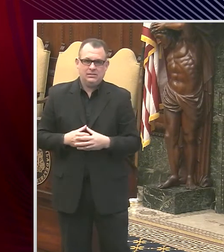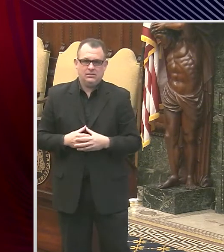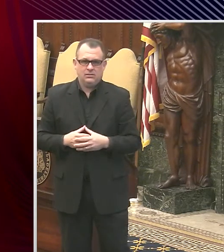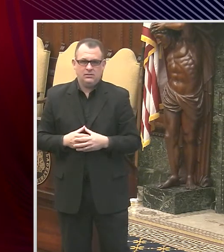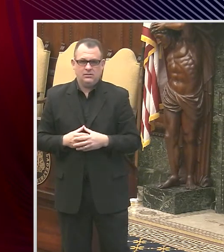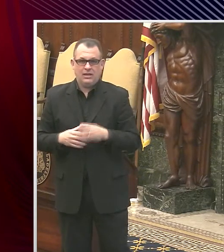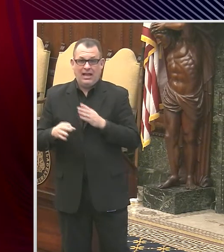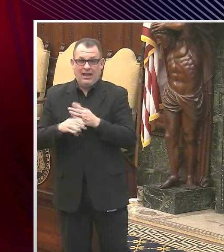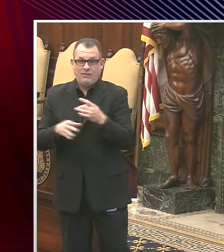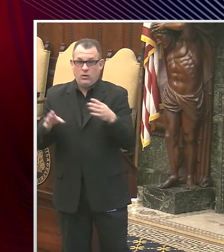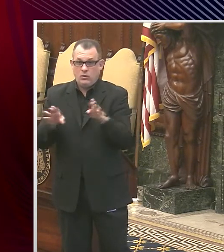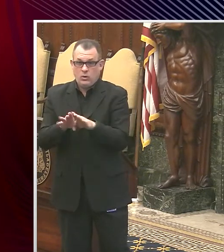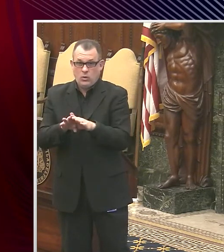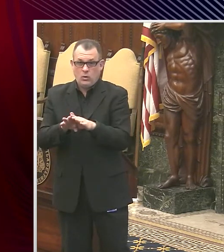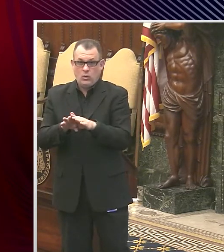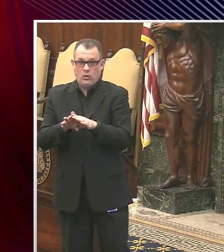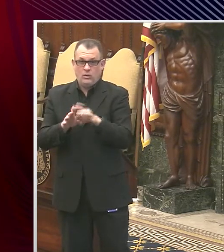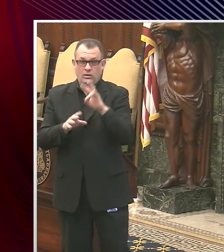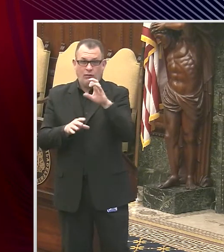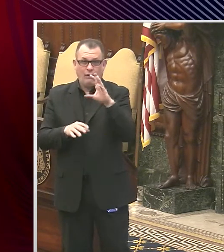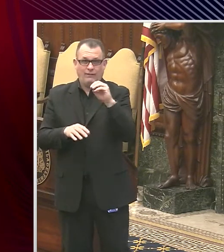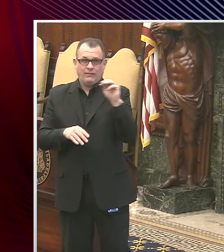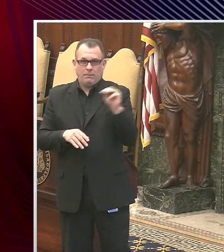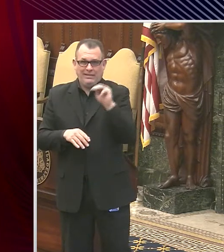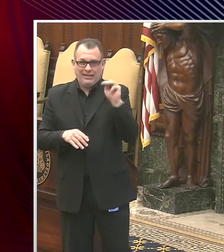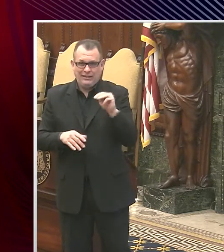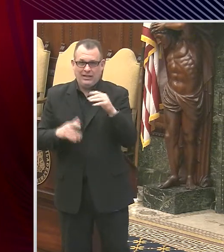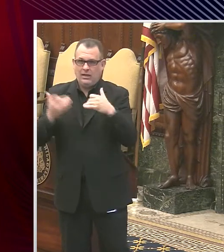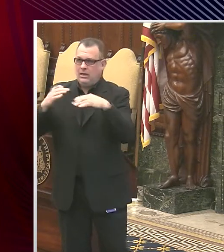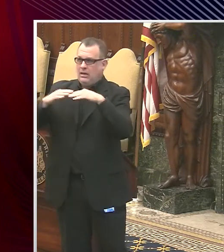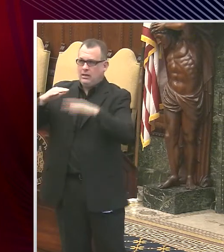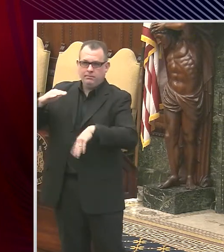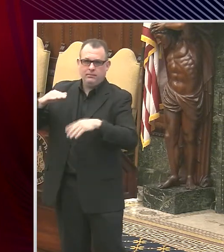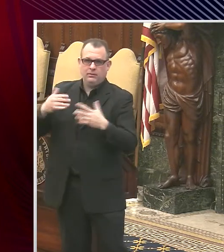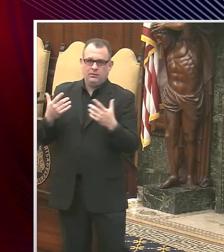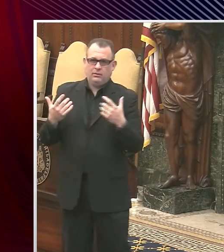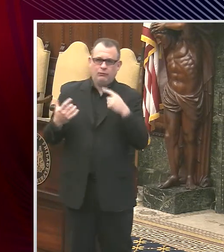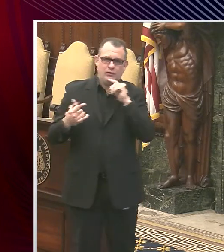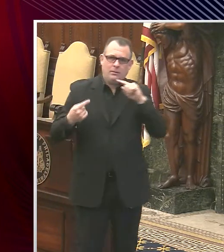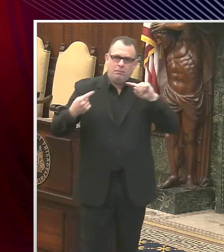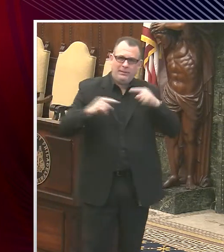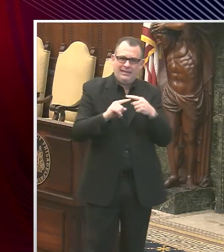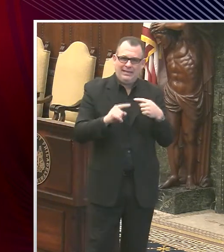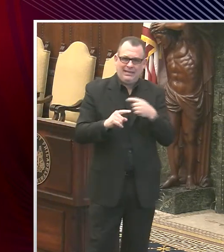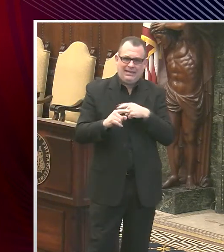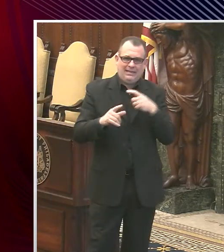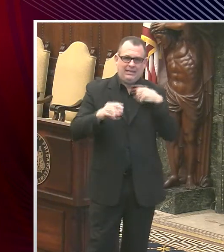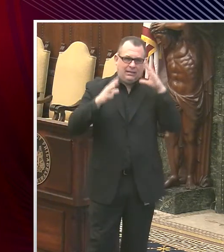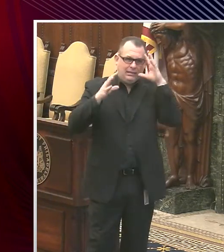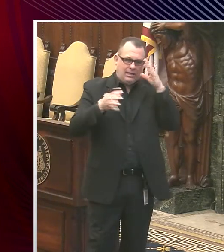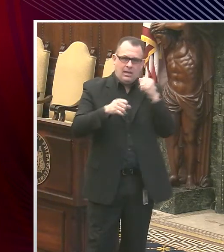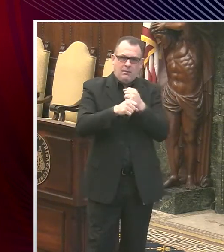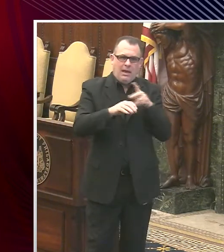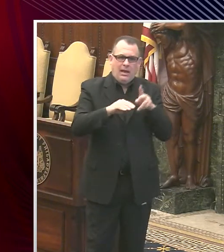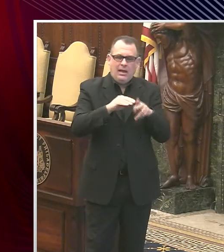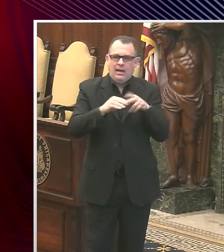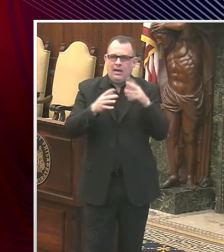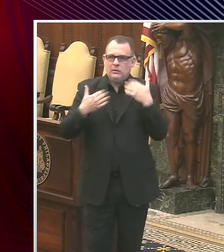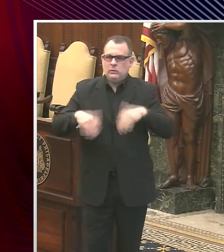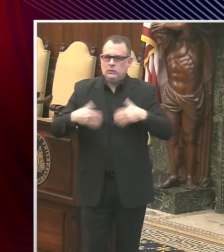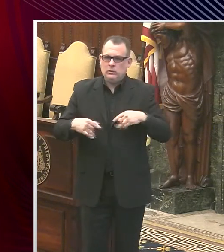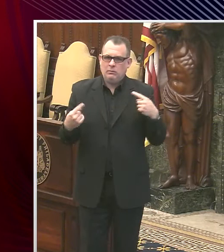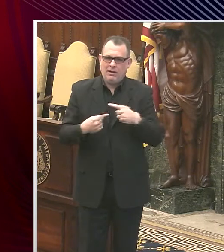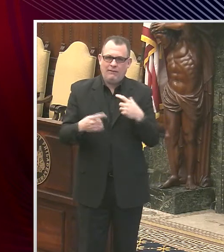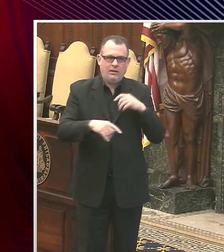million gap, we would have had to make really painful decisions that would not, that would have